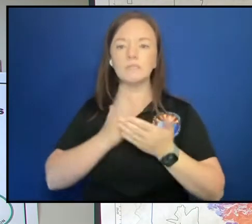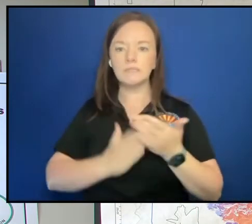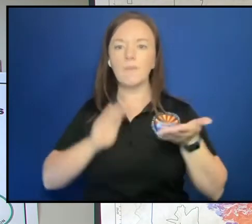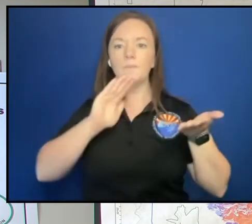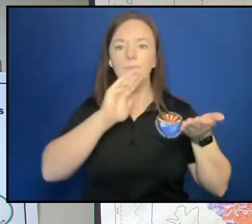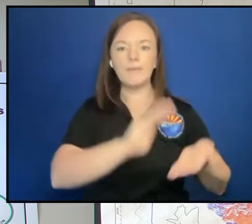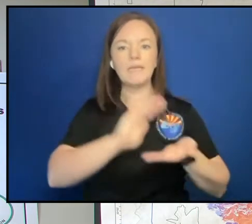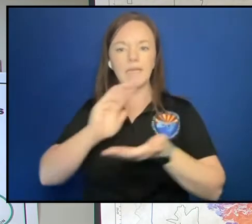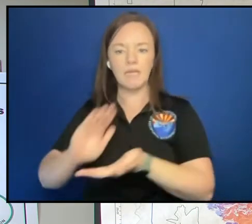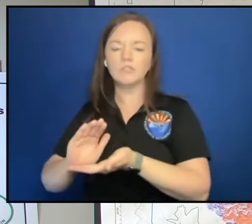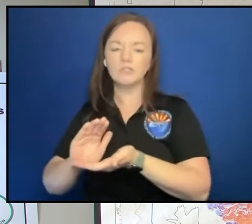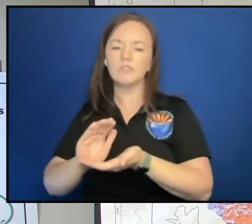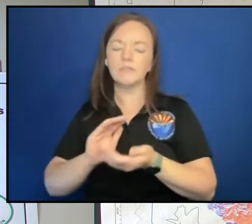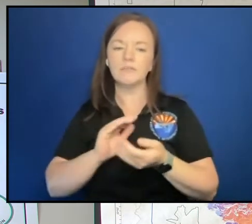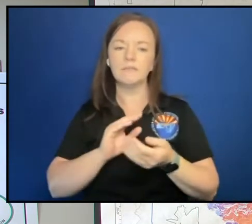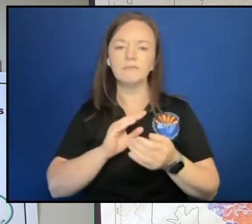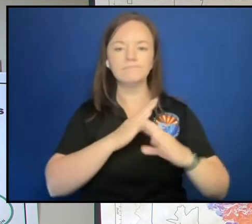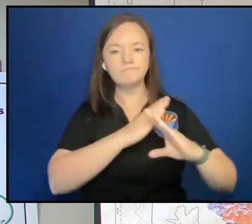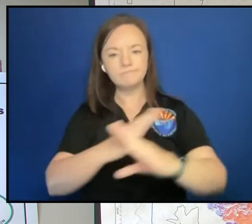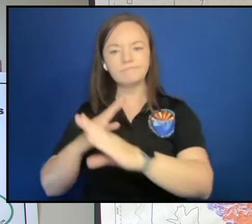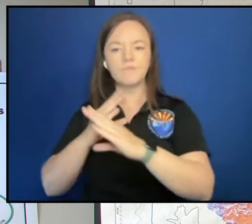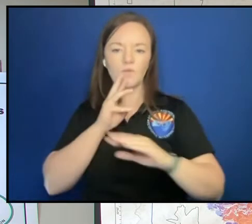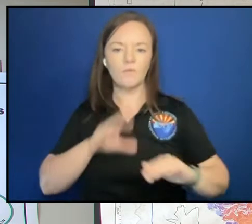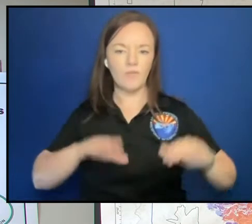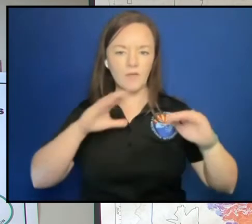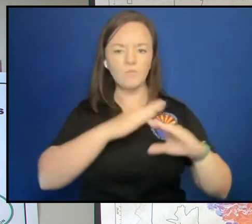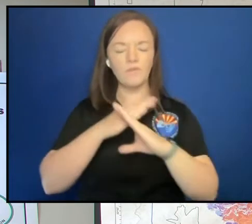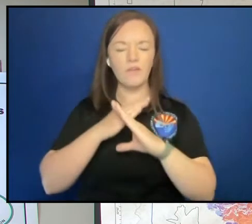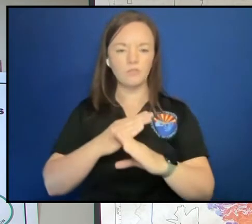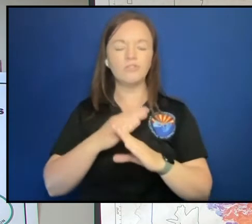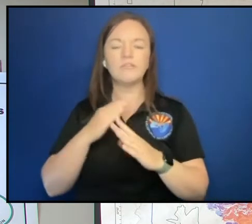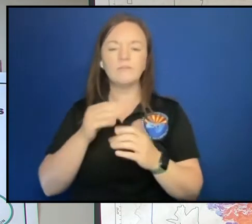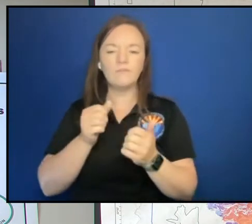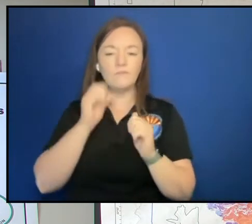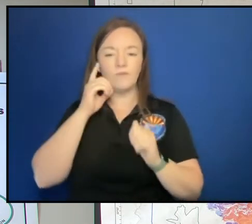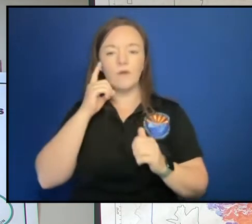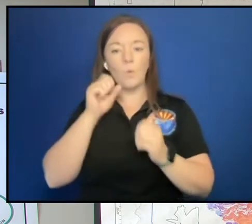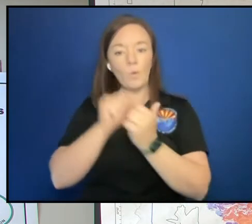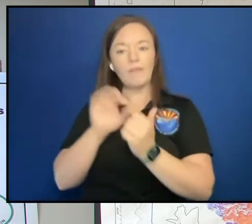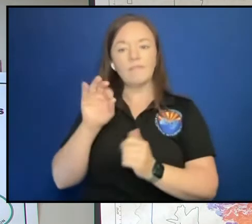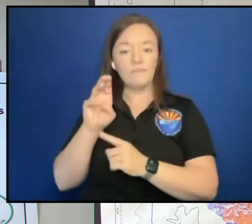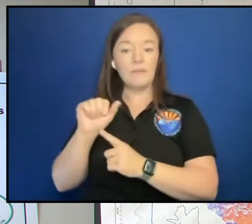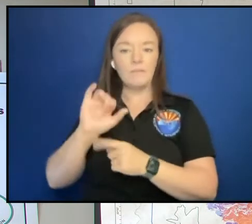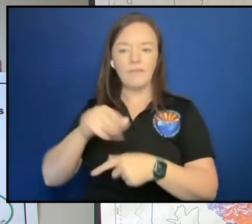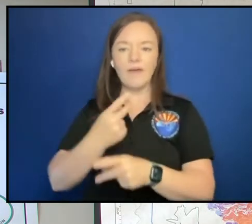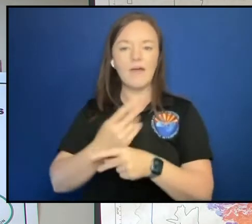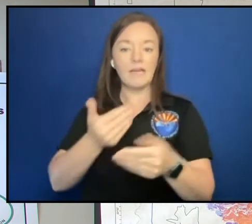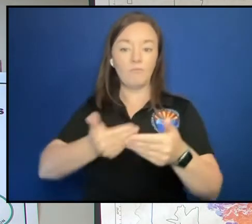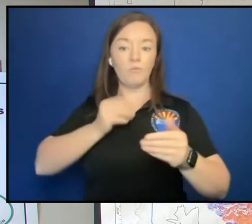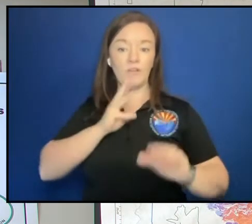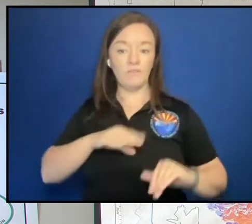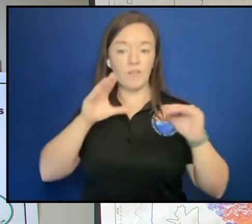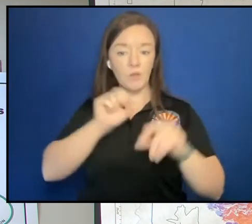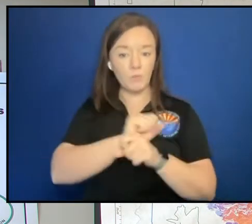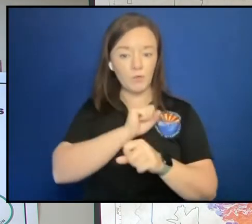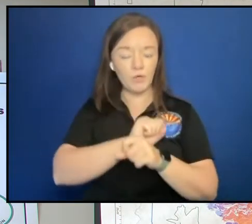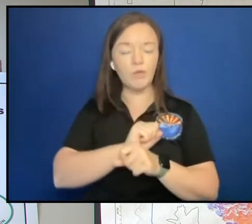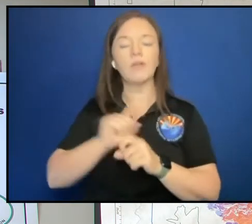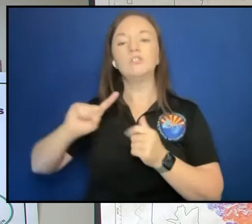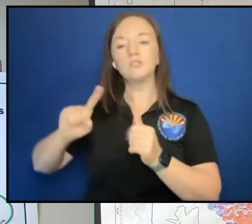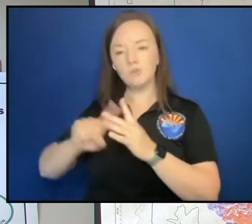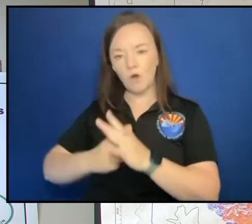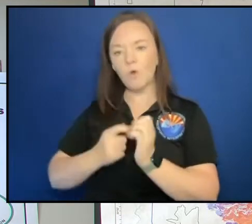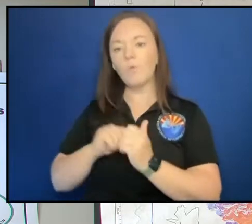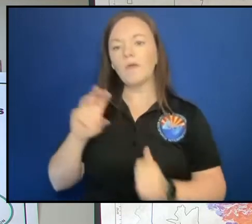the FEMA type pre-flood work down here in Mora, in and around Mora first,